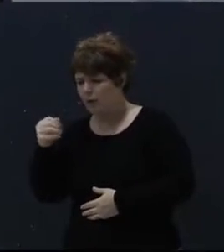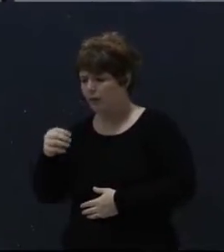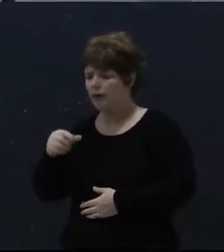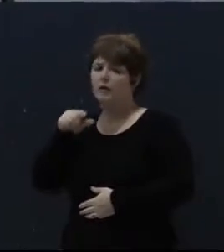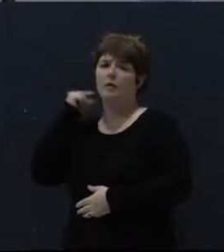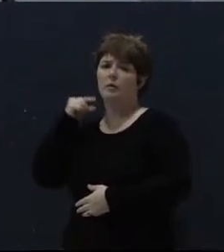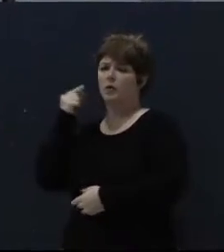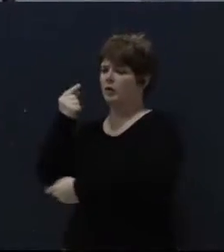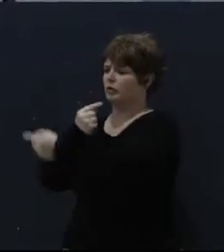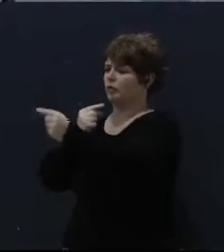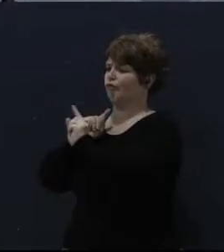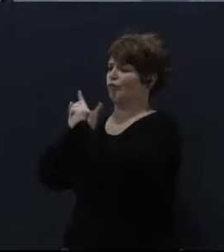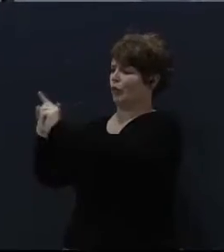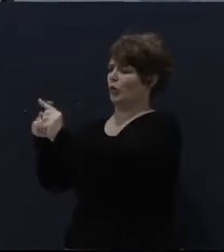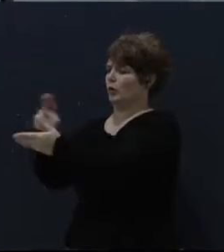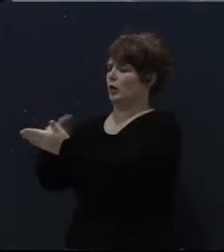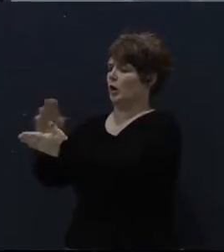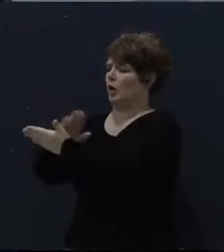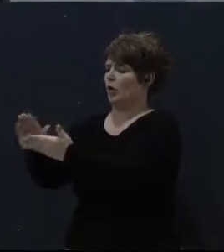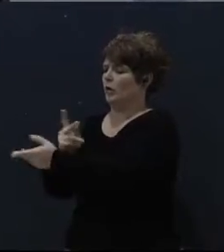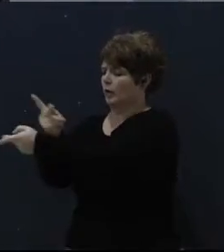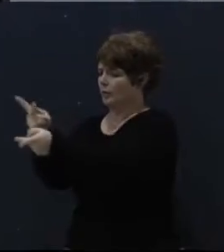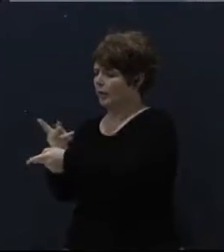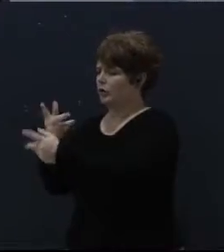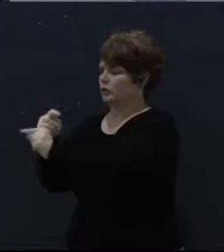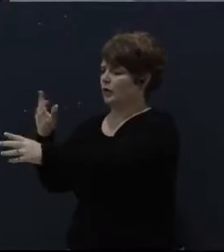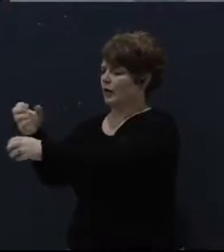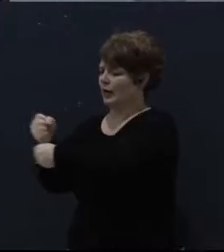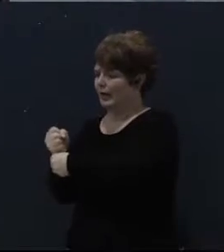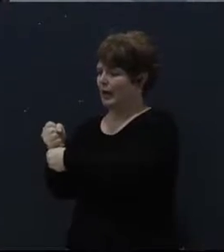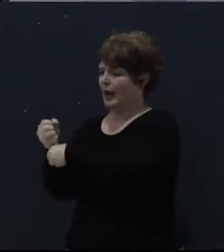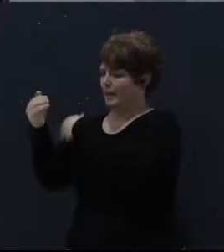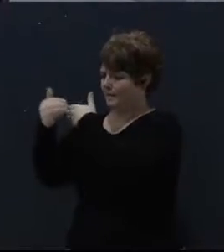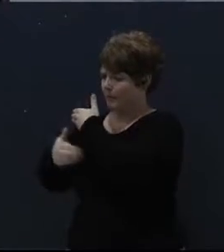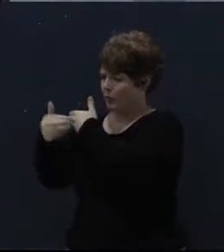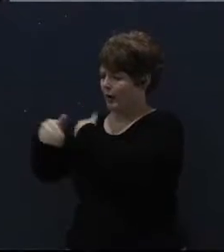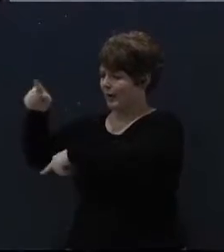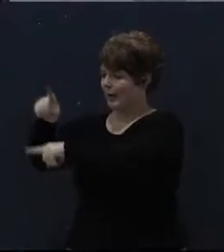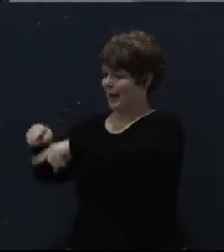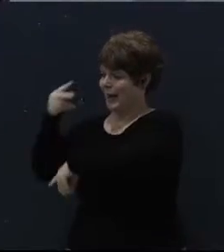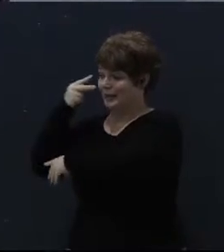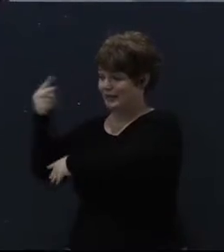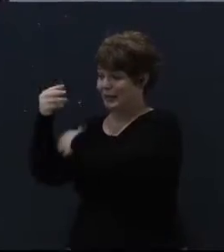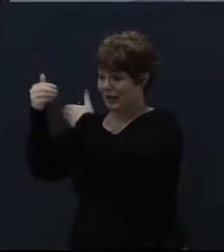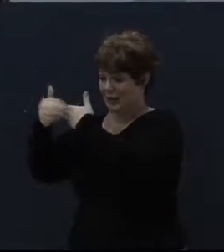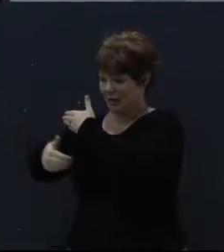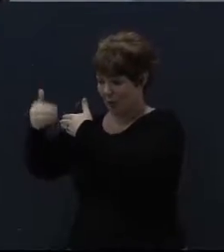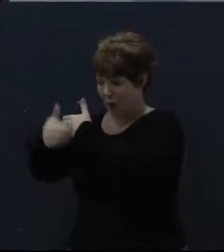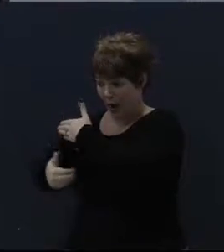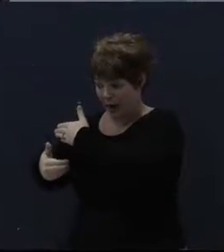that holy place and trying to get them a piece of bread and can't see the bread?